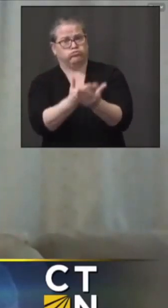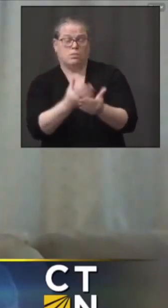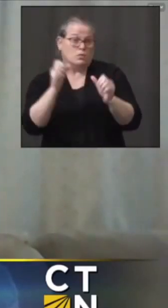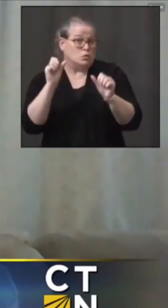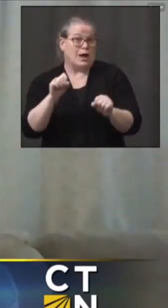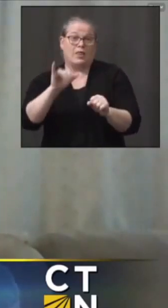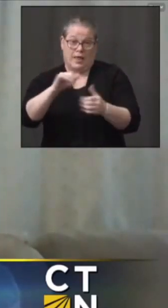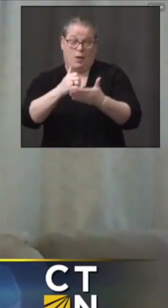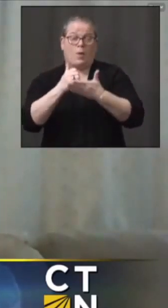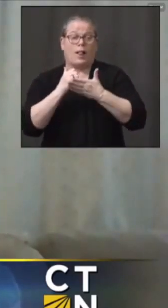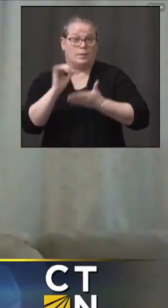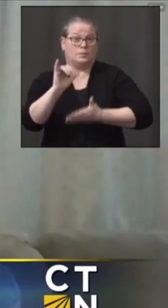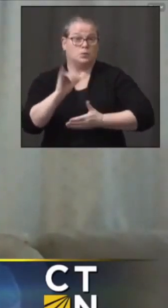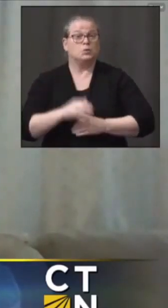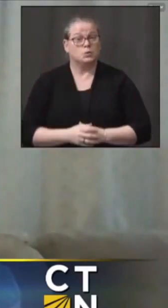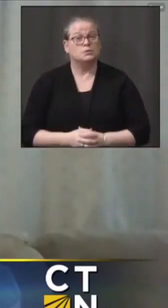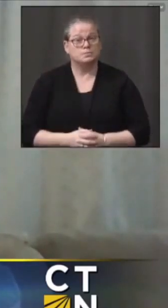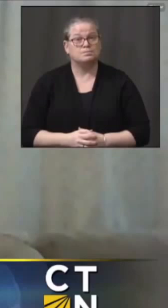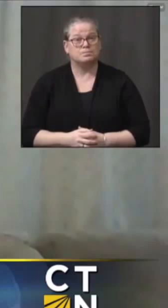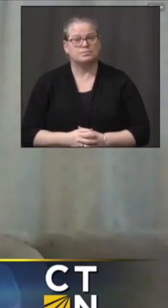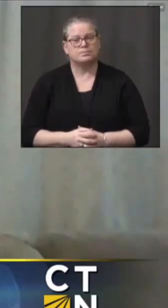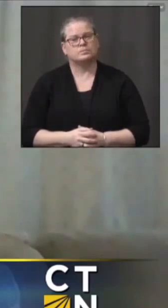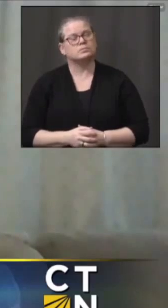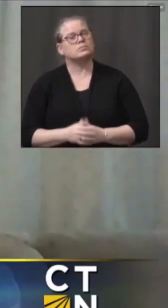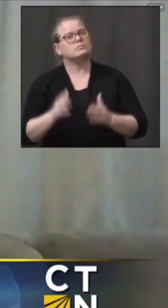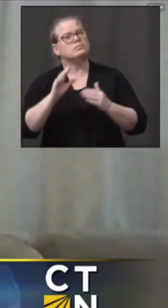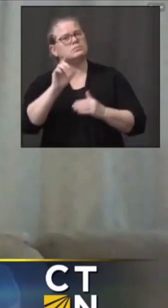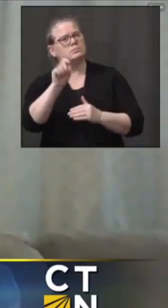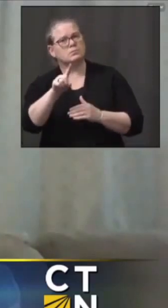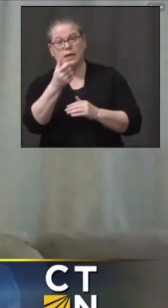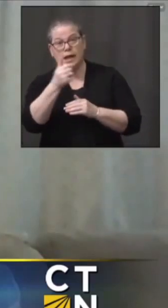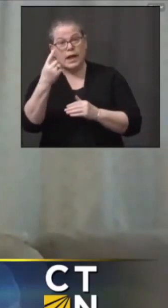well. Has anybody been fined $10,000 yet?